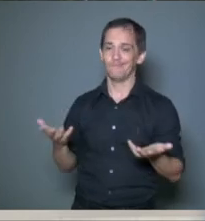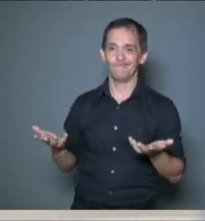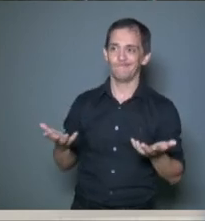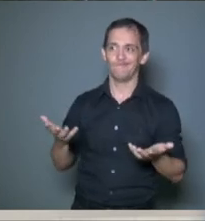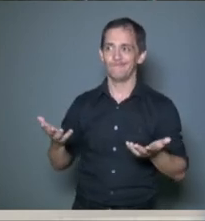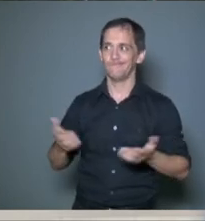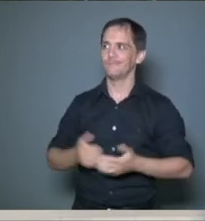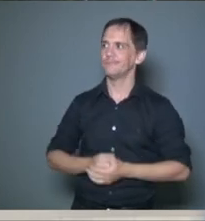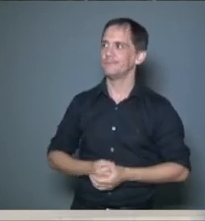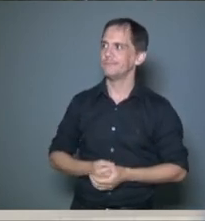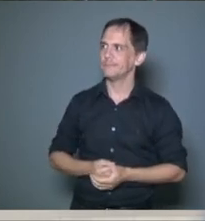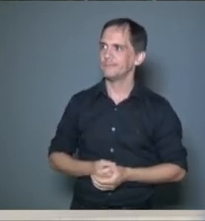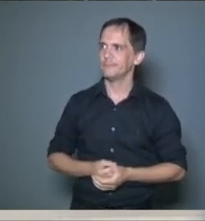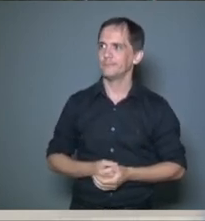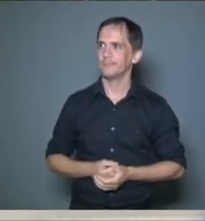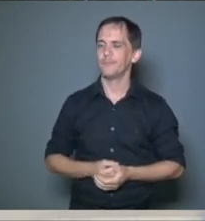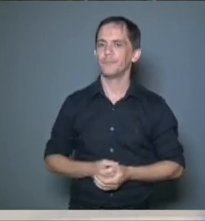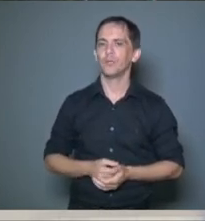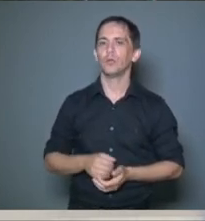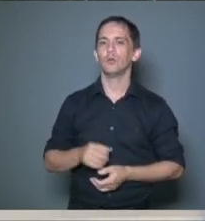scenario.